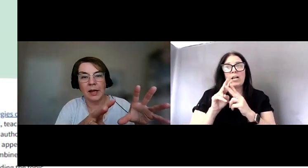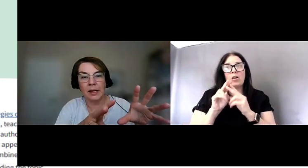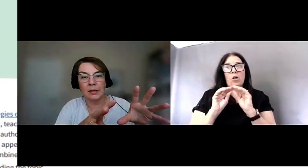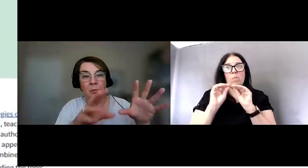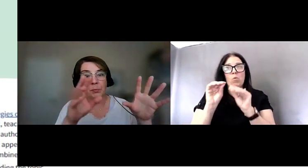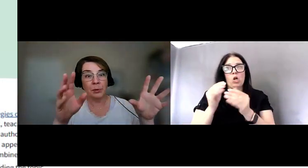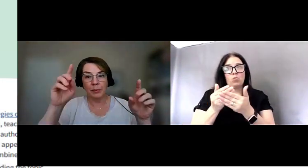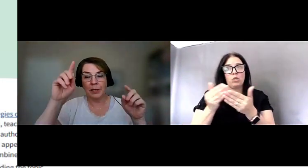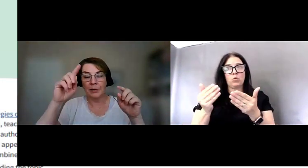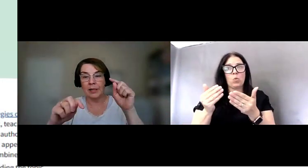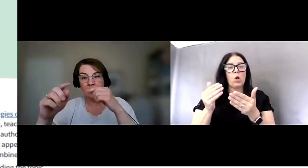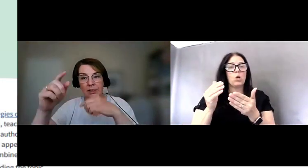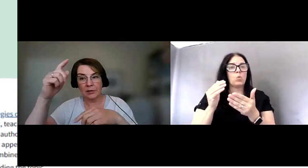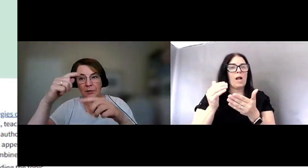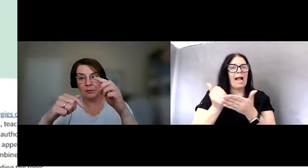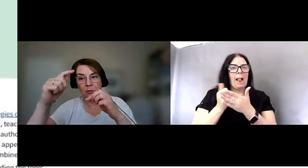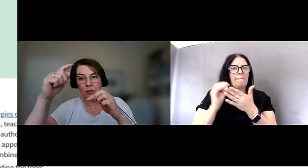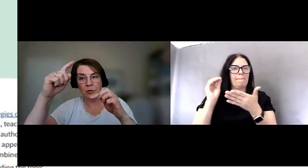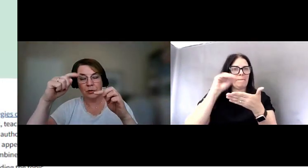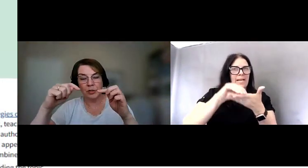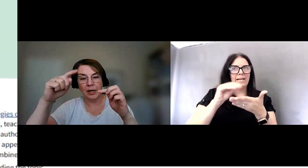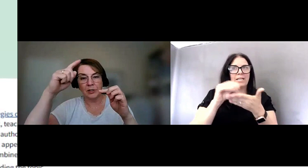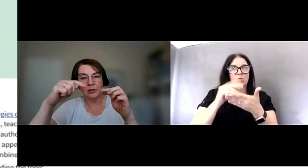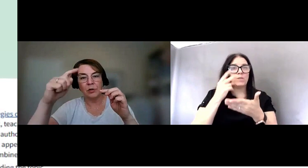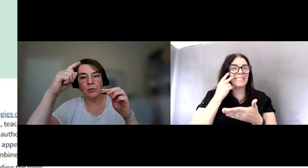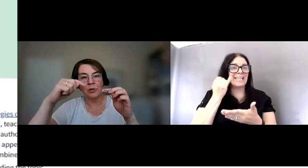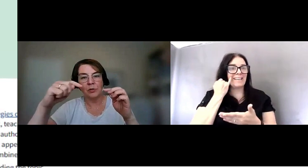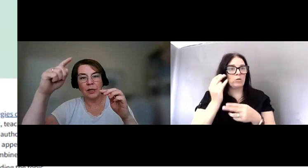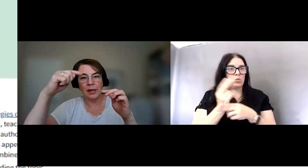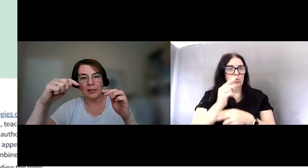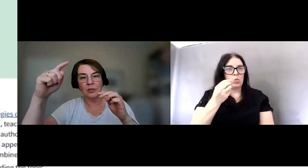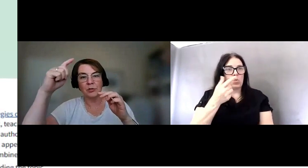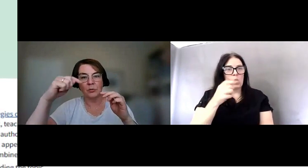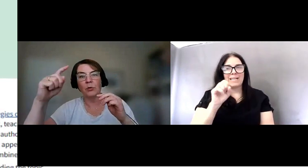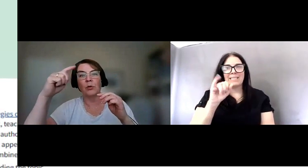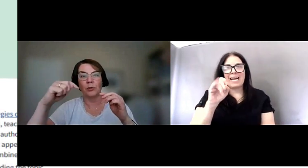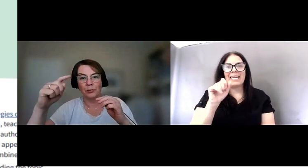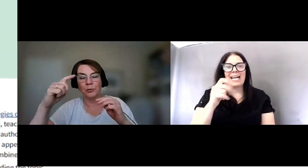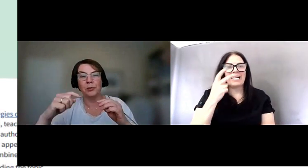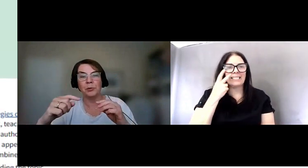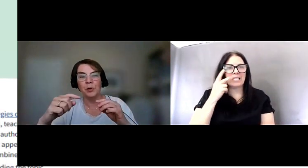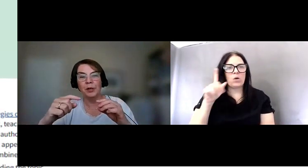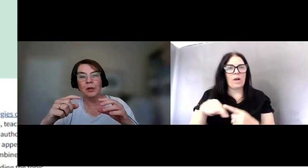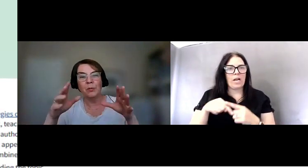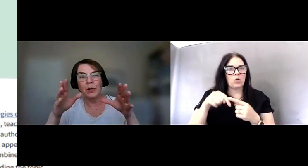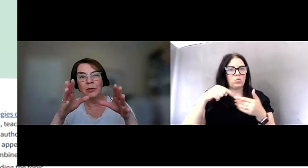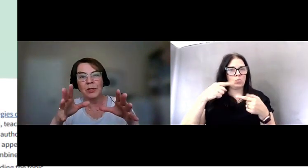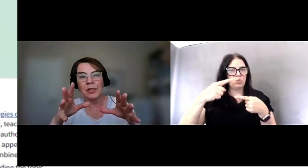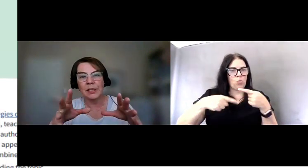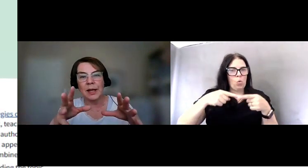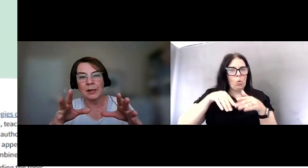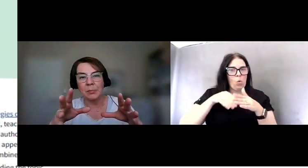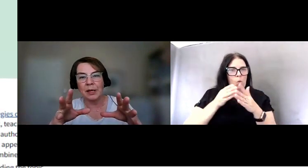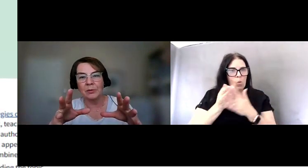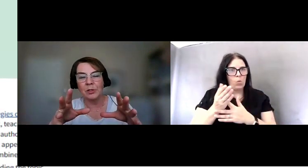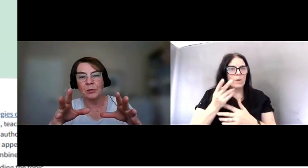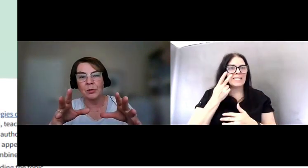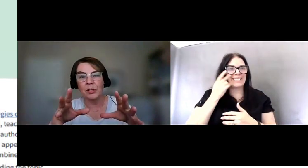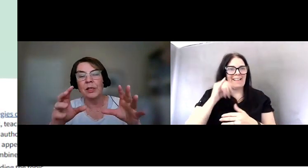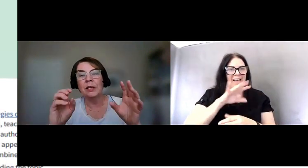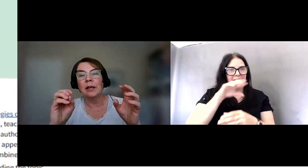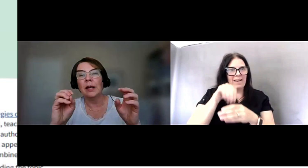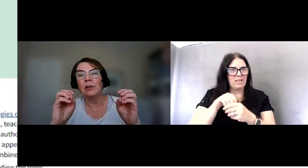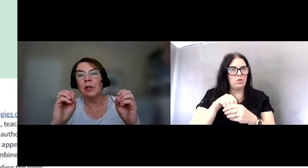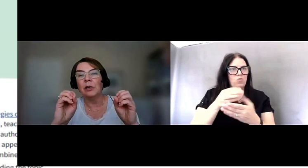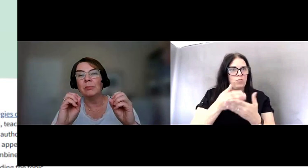the site. So boom, there it is. And if you've used Google Sites, you know you can kind of scroll through when you see that embedded